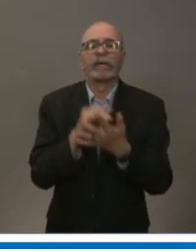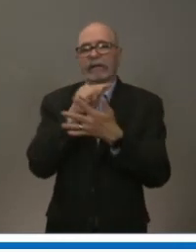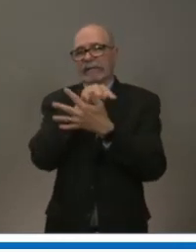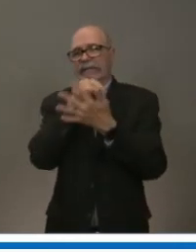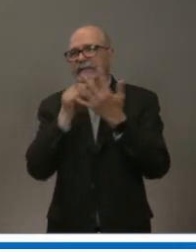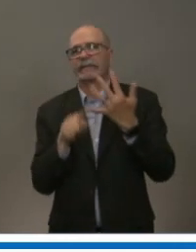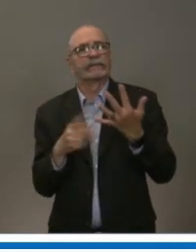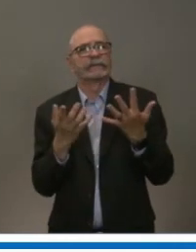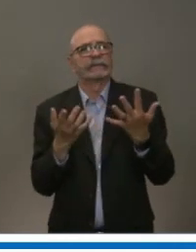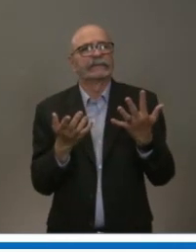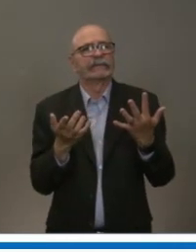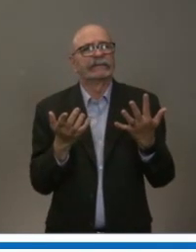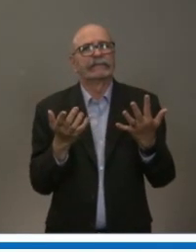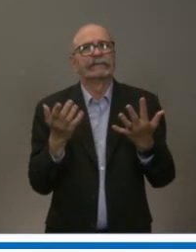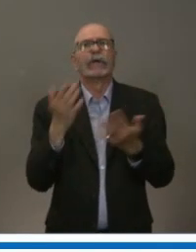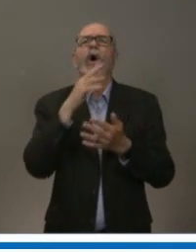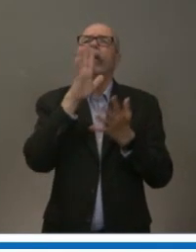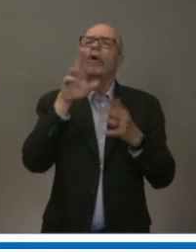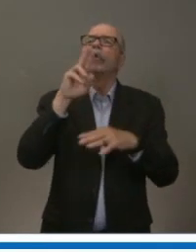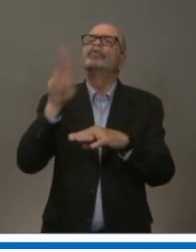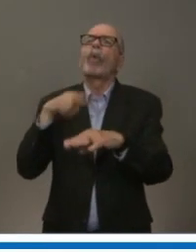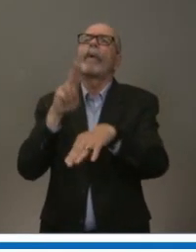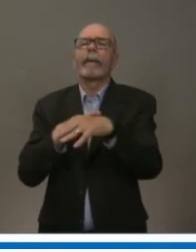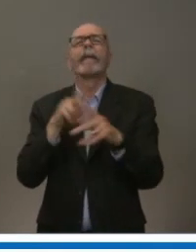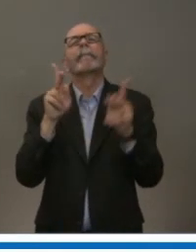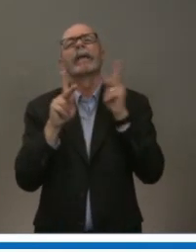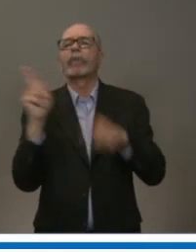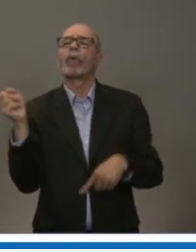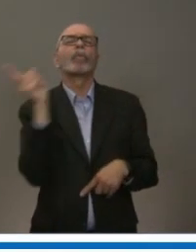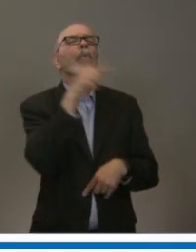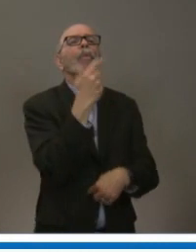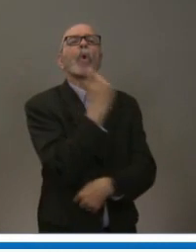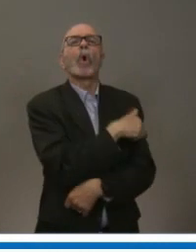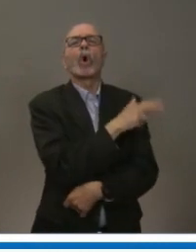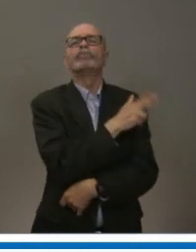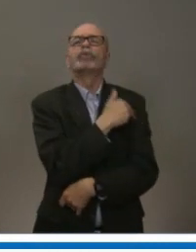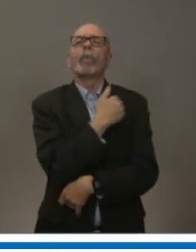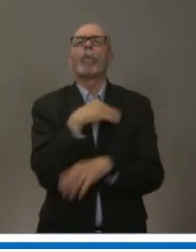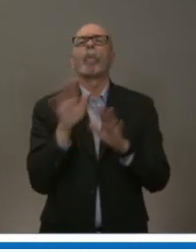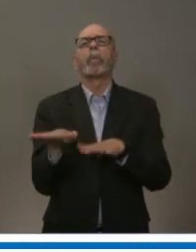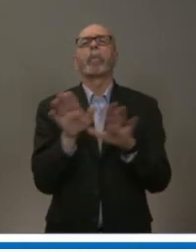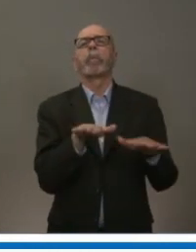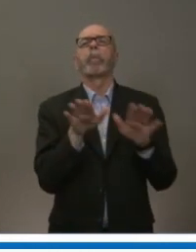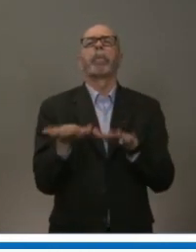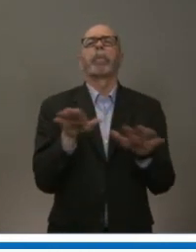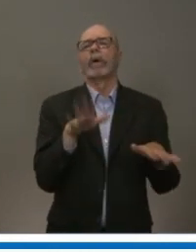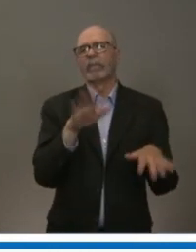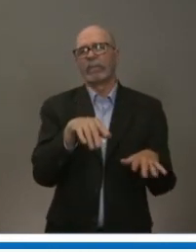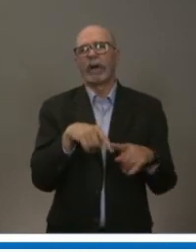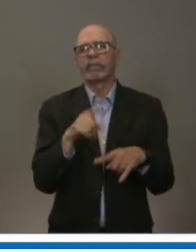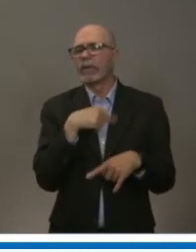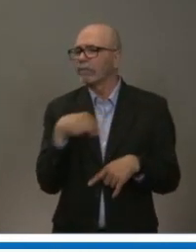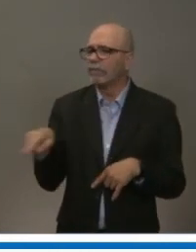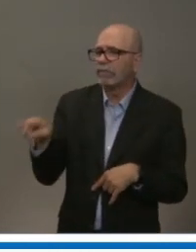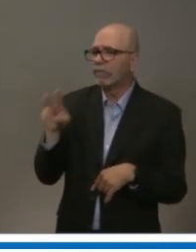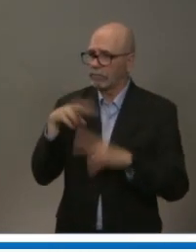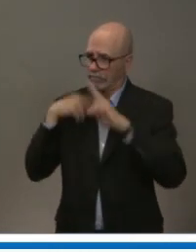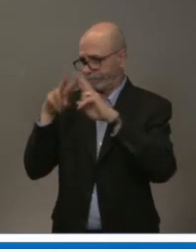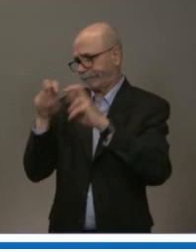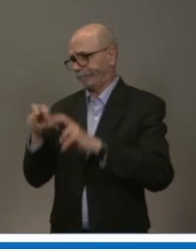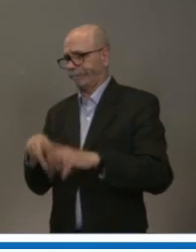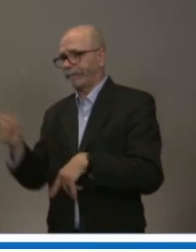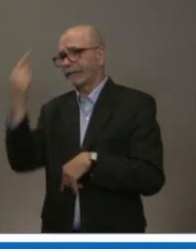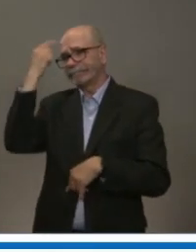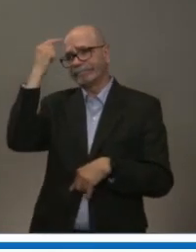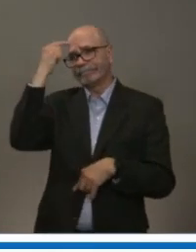just routinely, and the doctor might catch some potentially deathly illness that wouldn't be presented